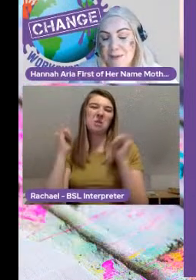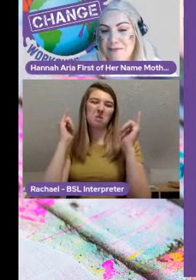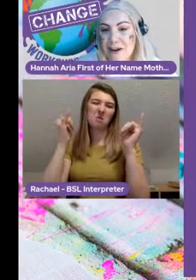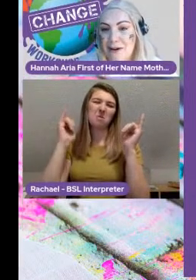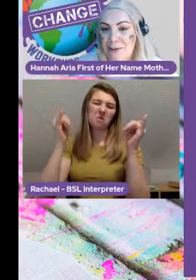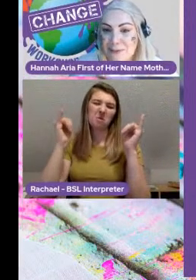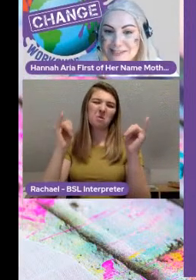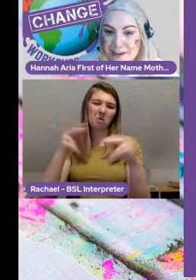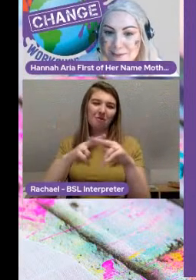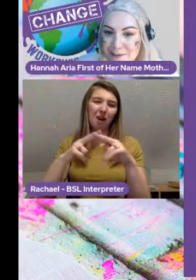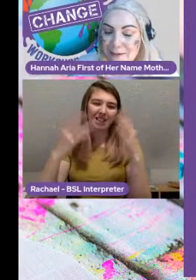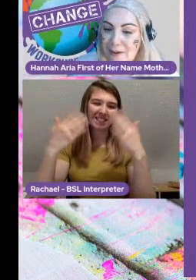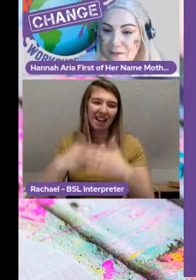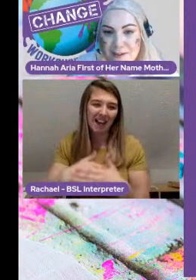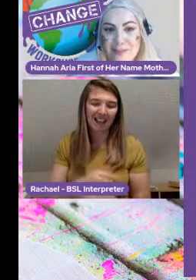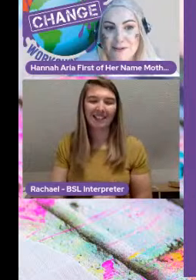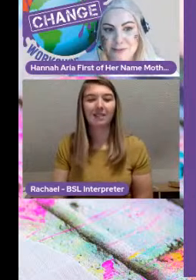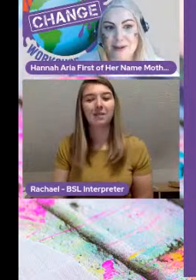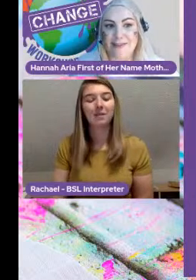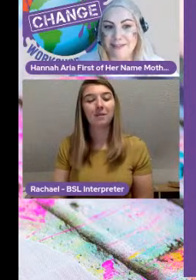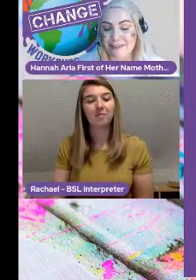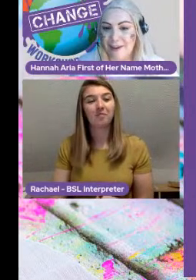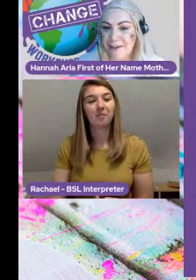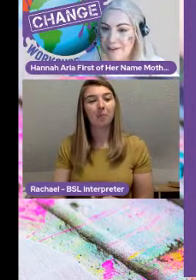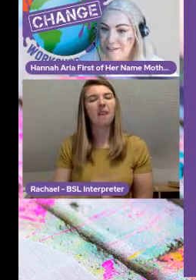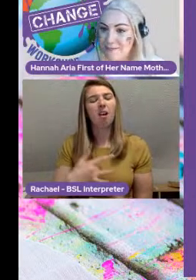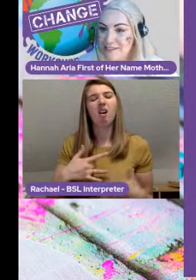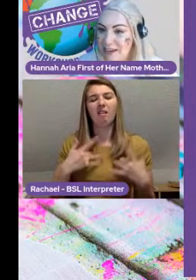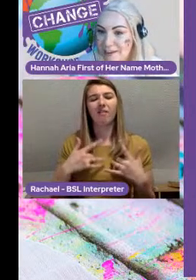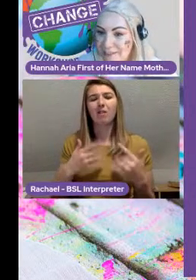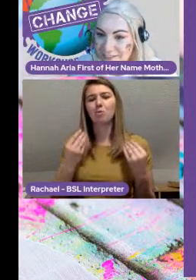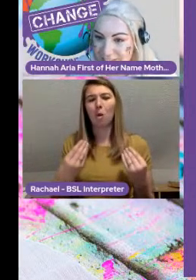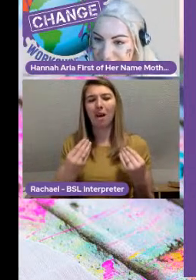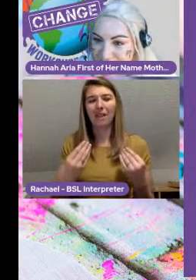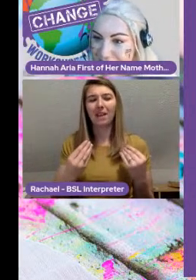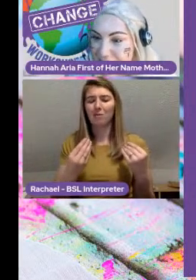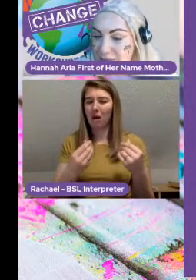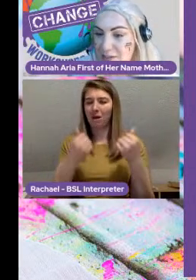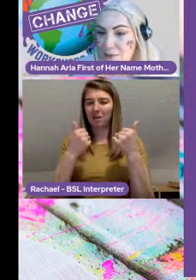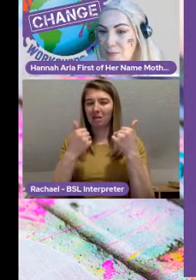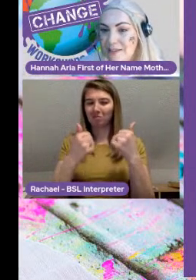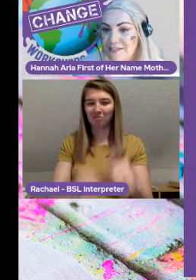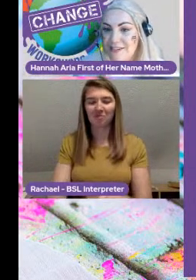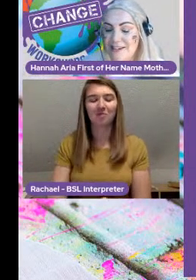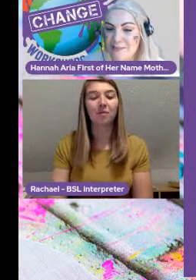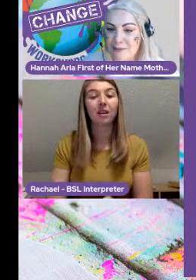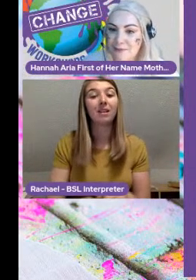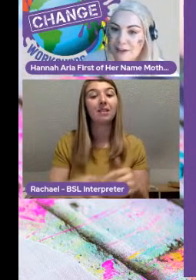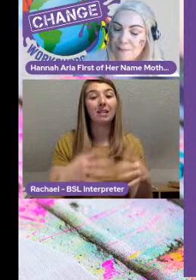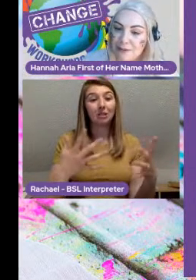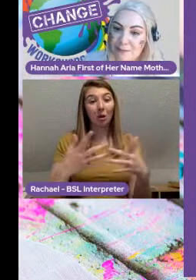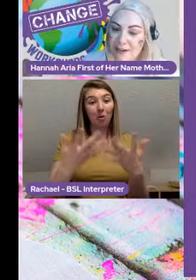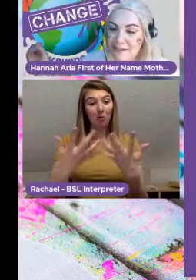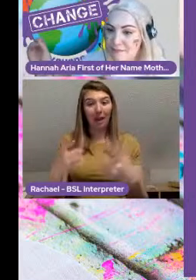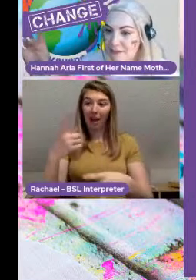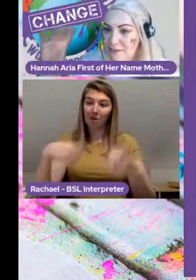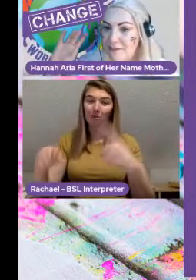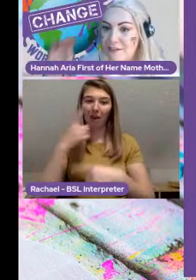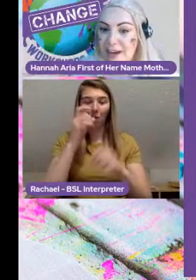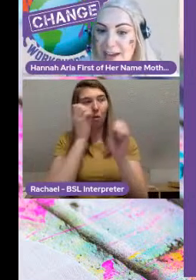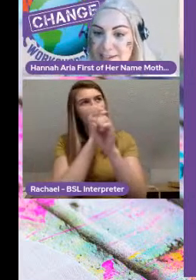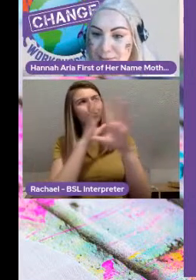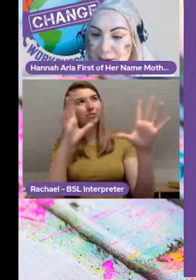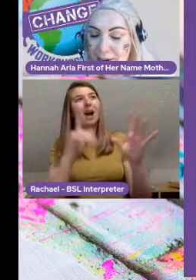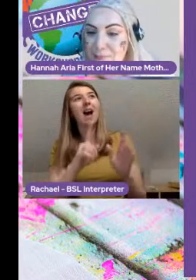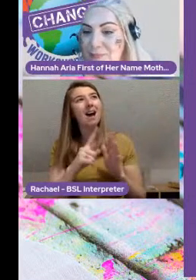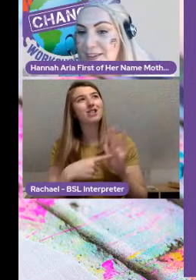huh? That's how we roll. I feel that was worth it, though, 100%. So we can all picture Jasmine with her bluebirds floating